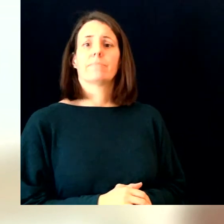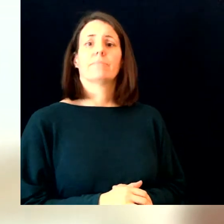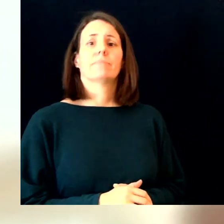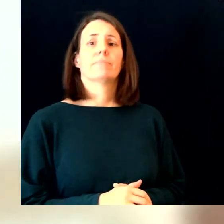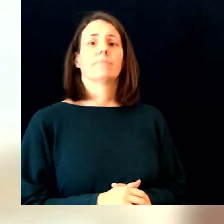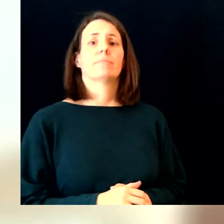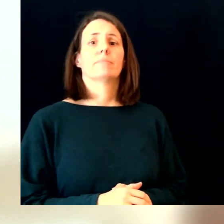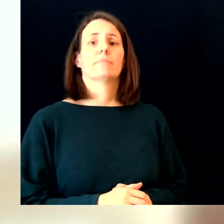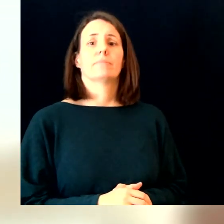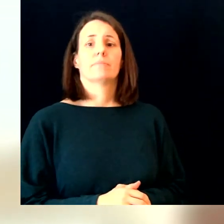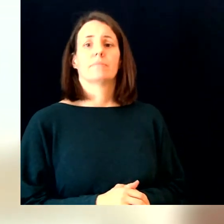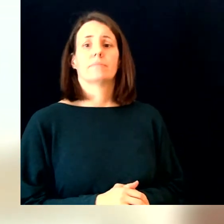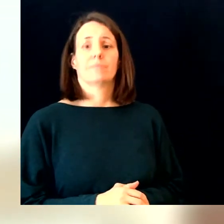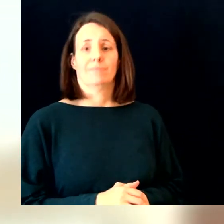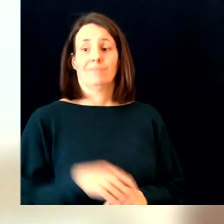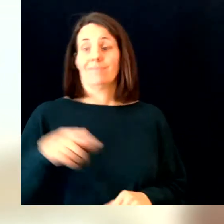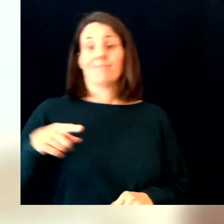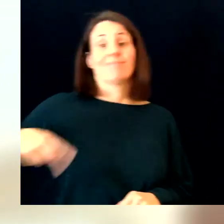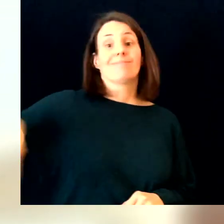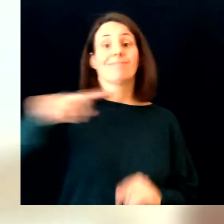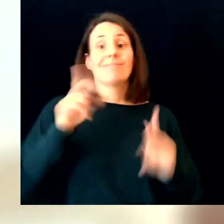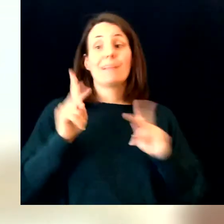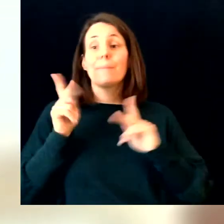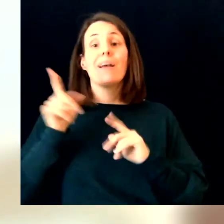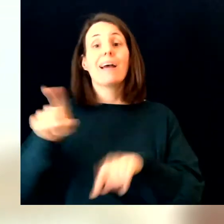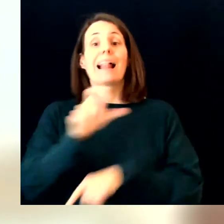clinics, has to get reported through computer data